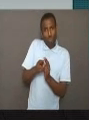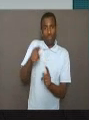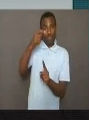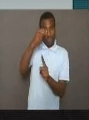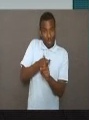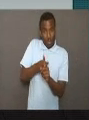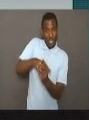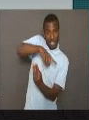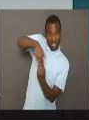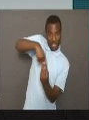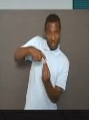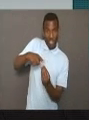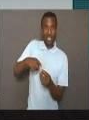surroundings.